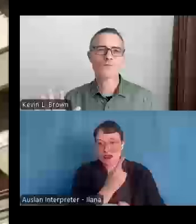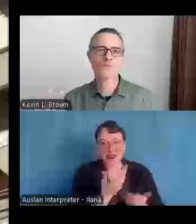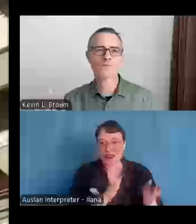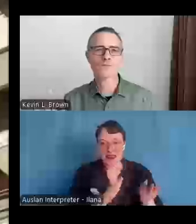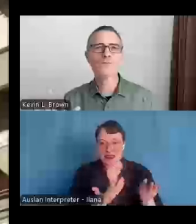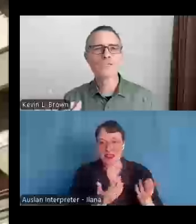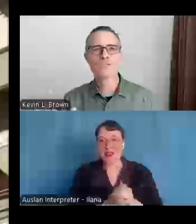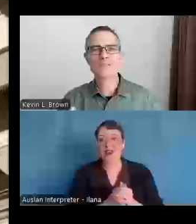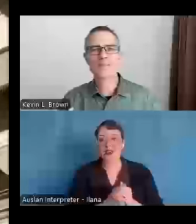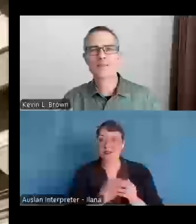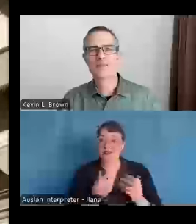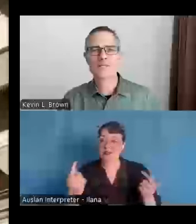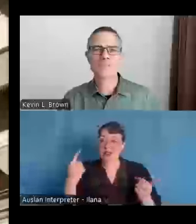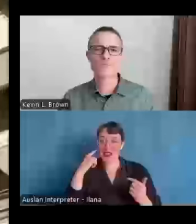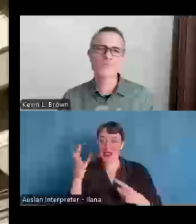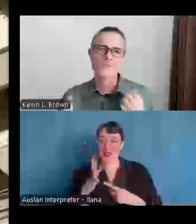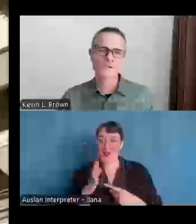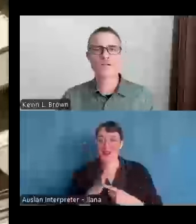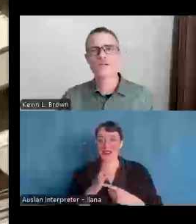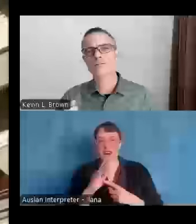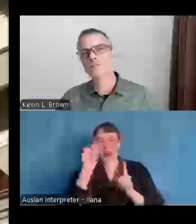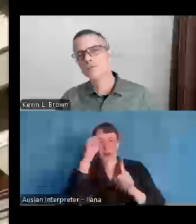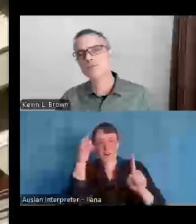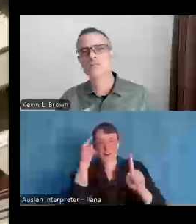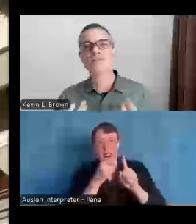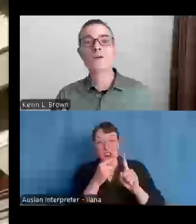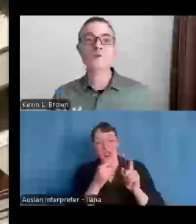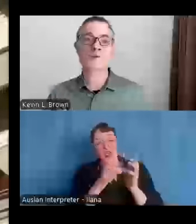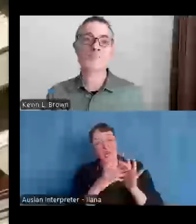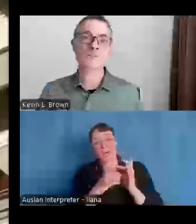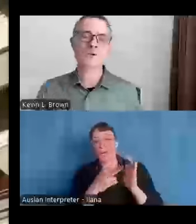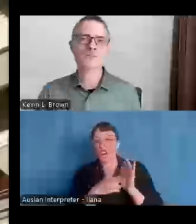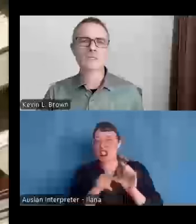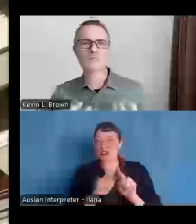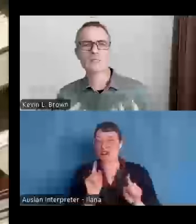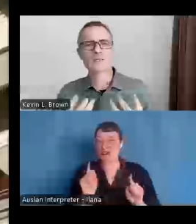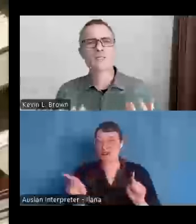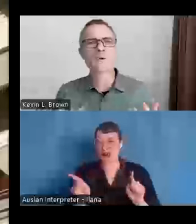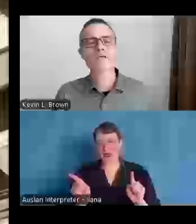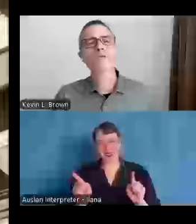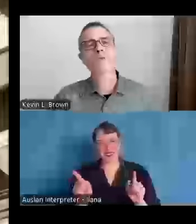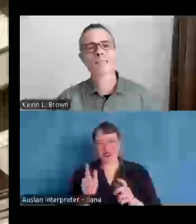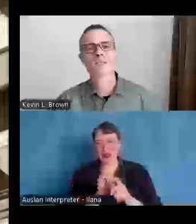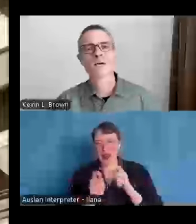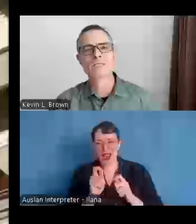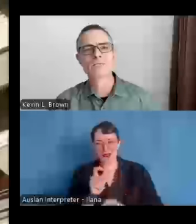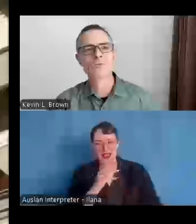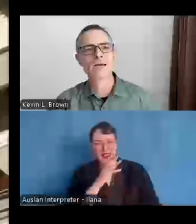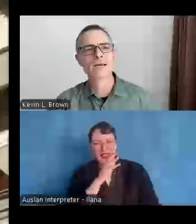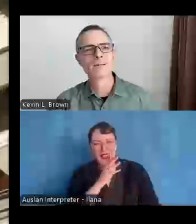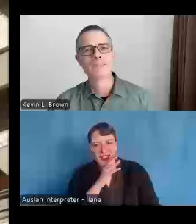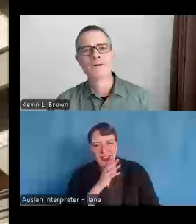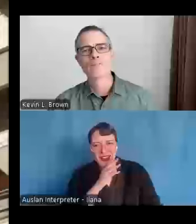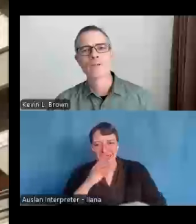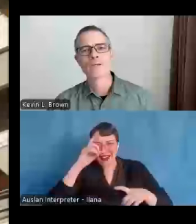type of organization, mission statements have been butchered and confused and filled with buzzwords. This important tool has lost its